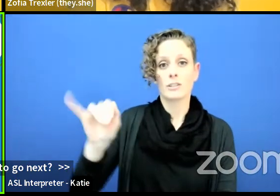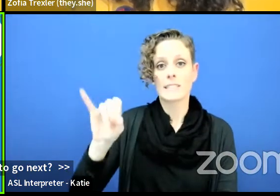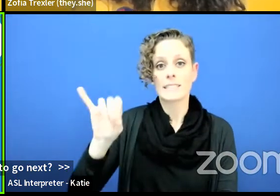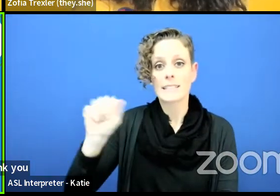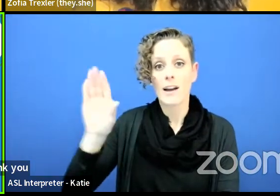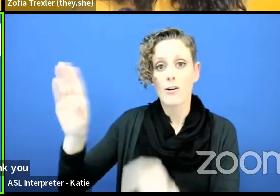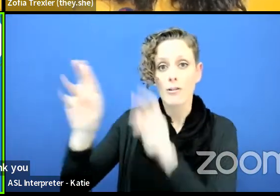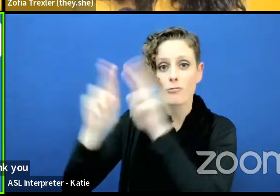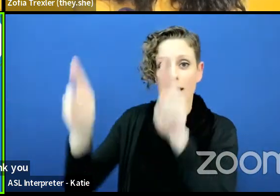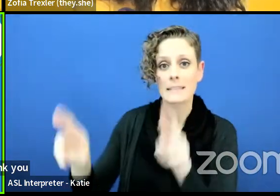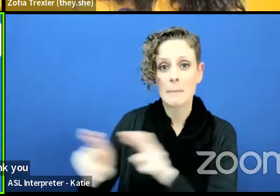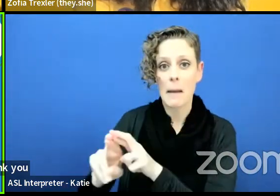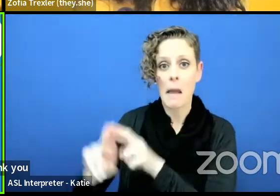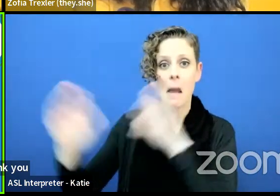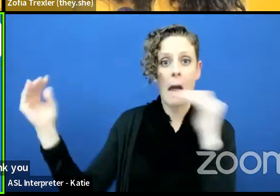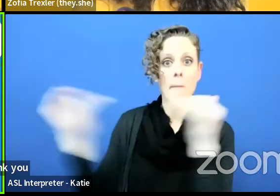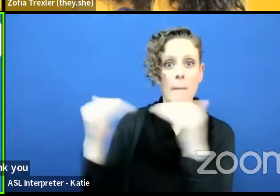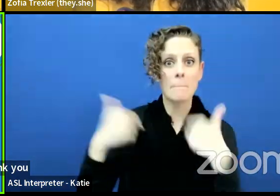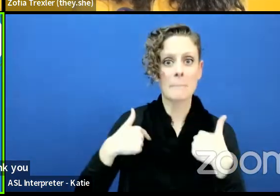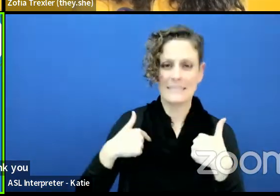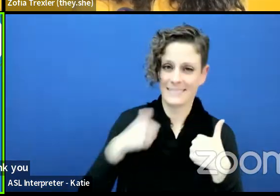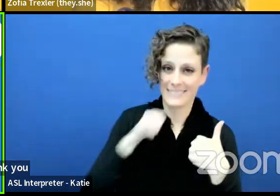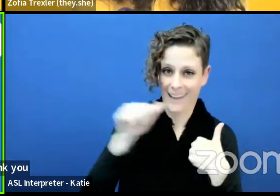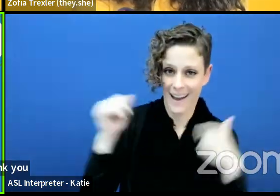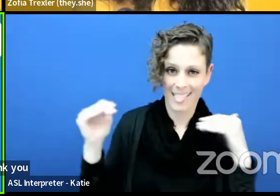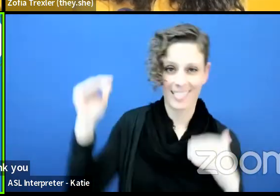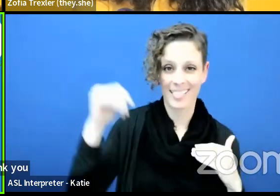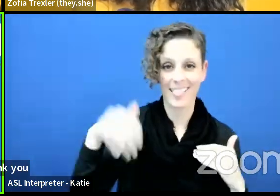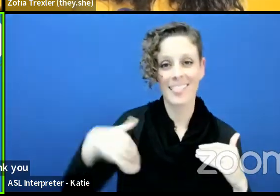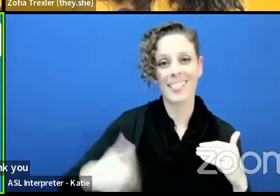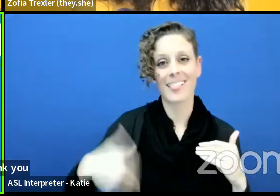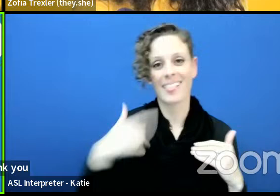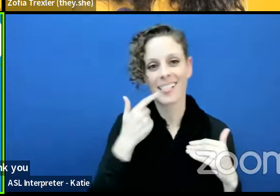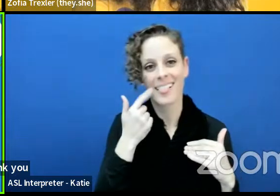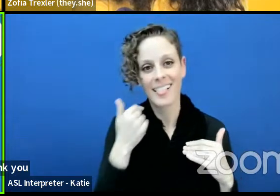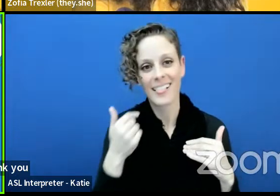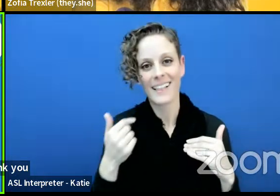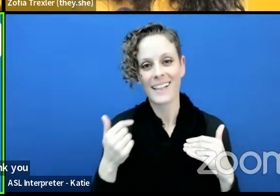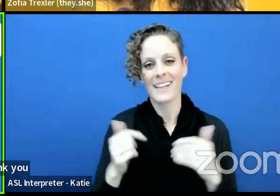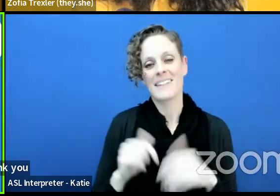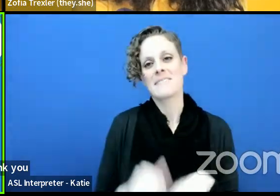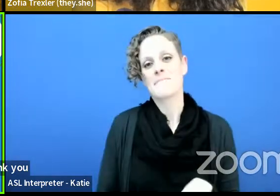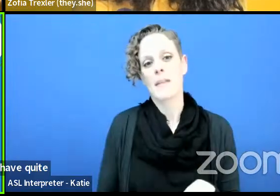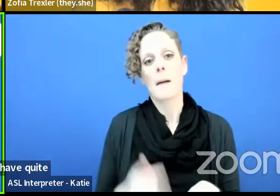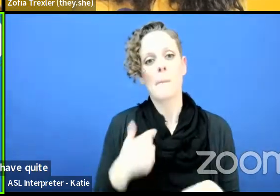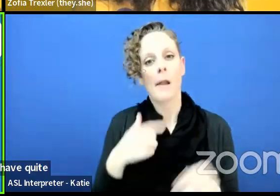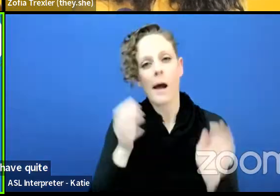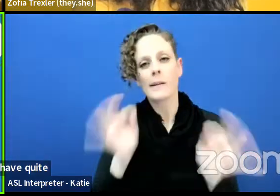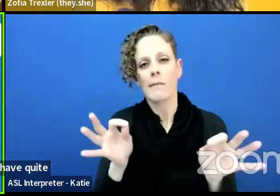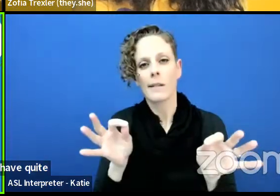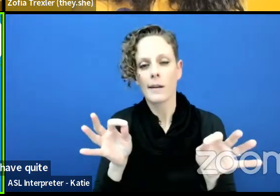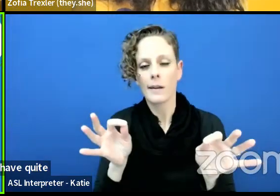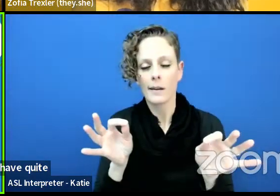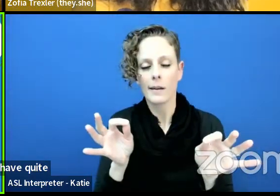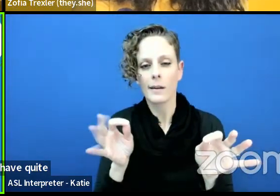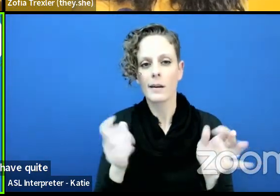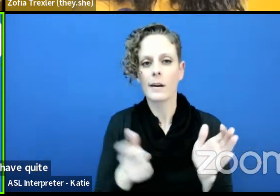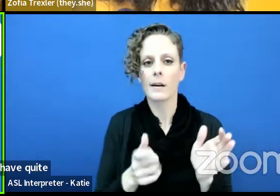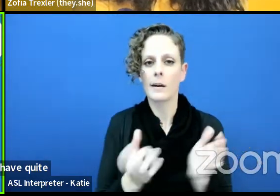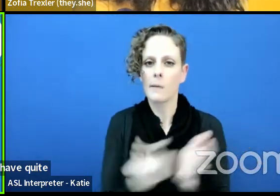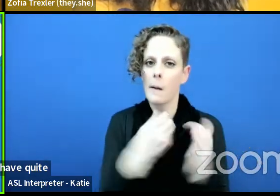and definitely they have the skills to hold it up as well. I came